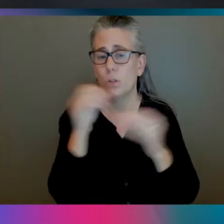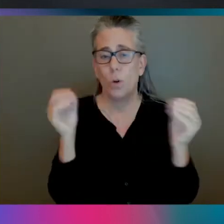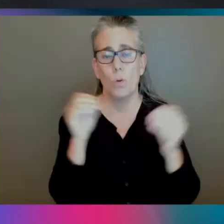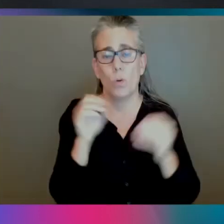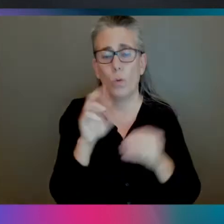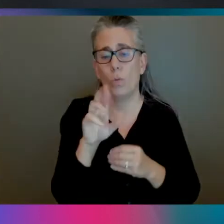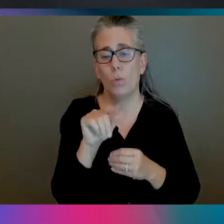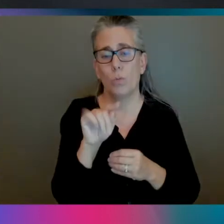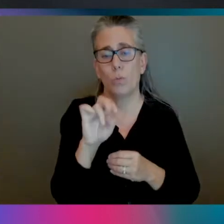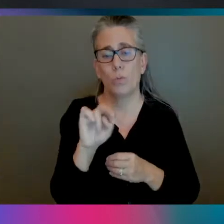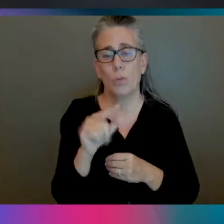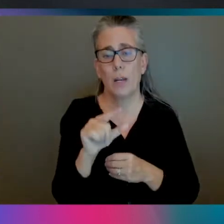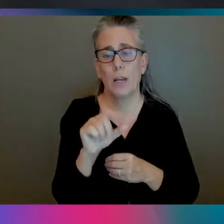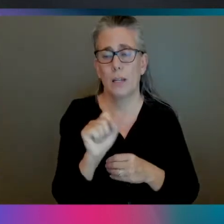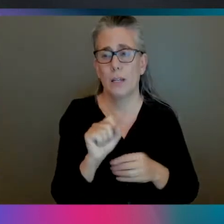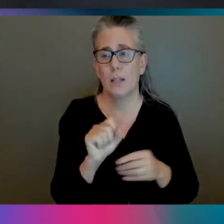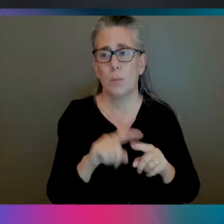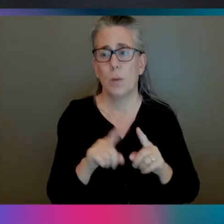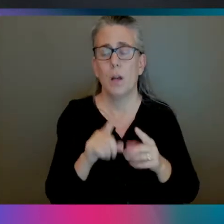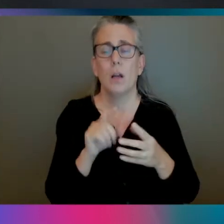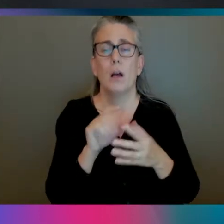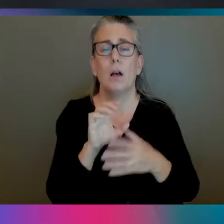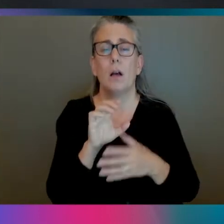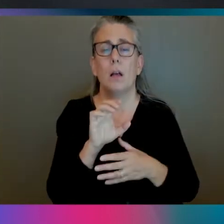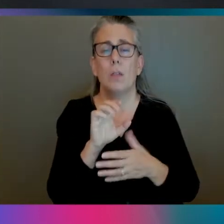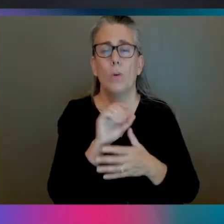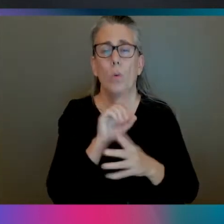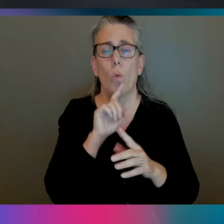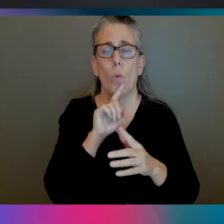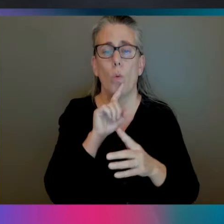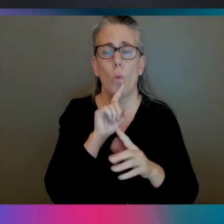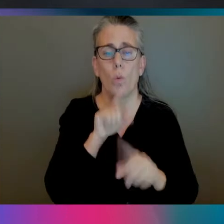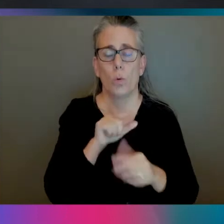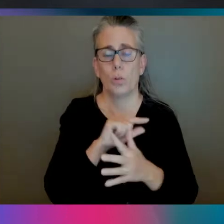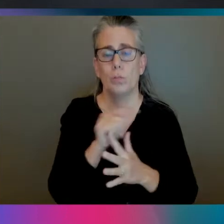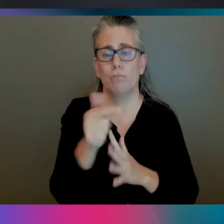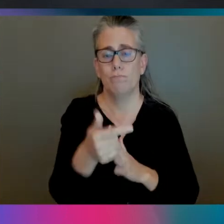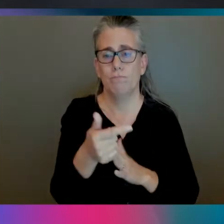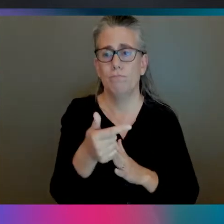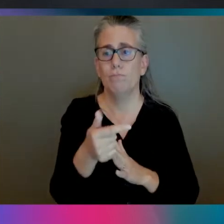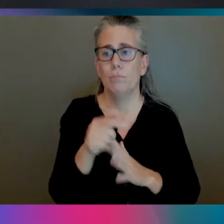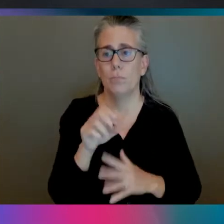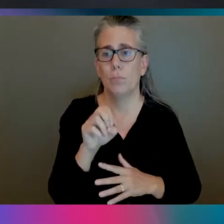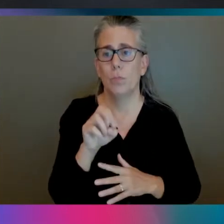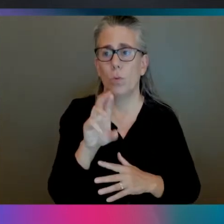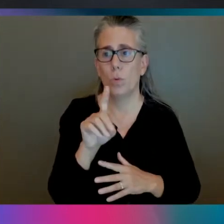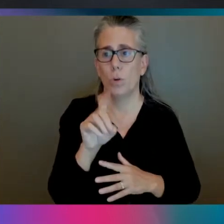it. As the key to our collaborative our matrix,